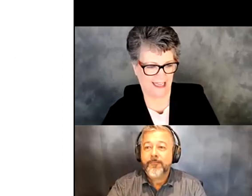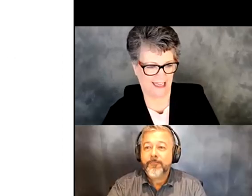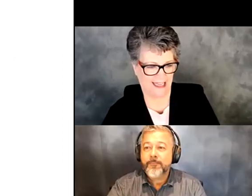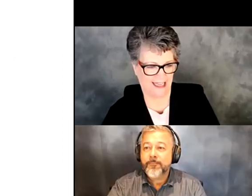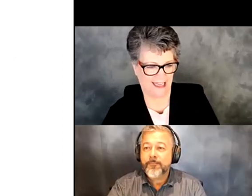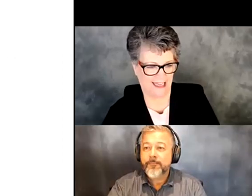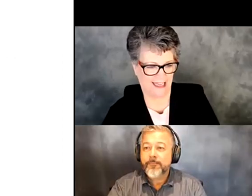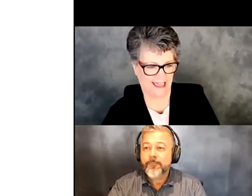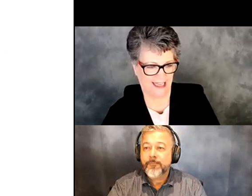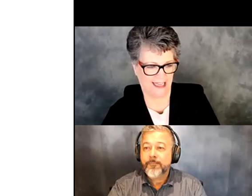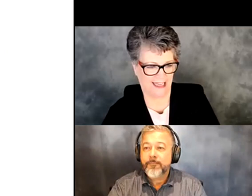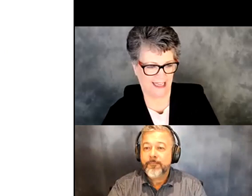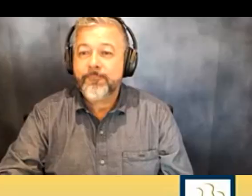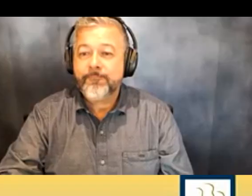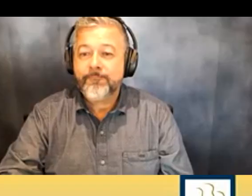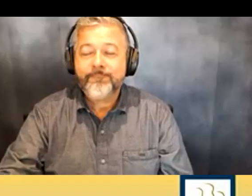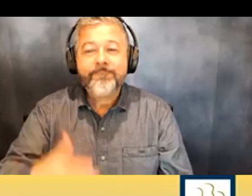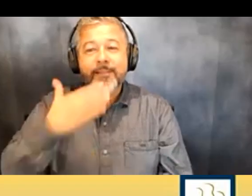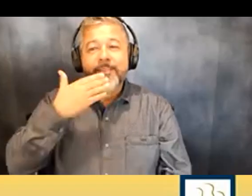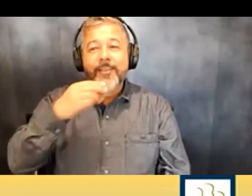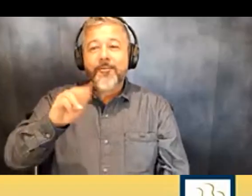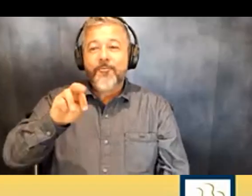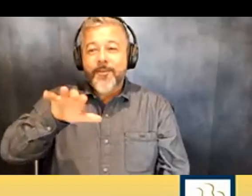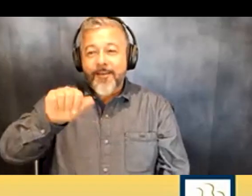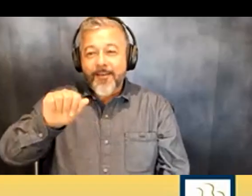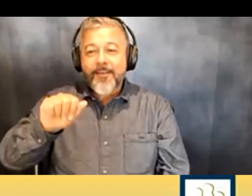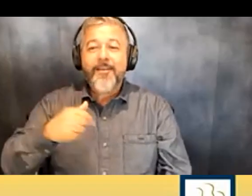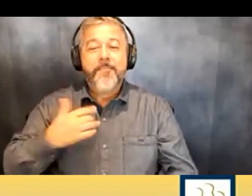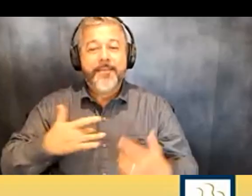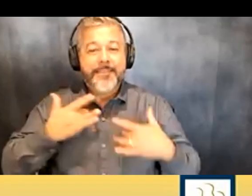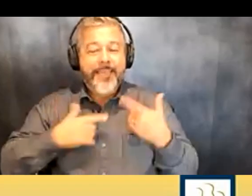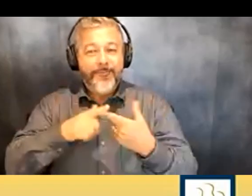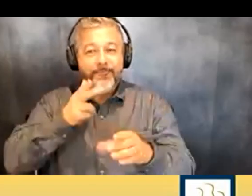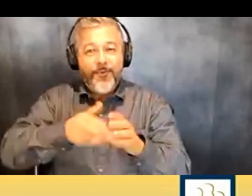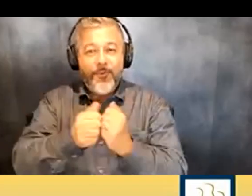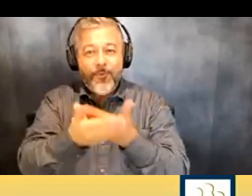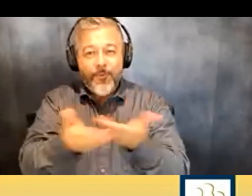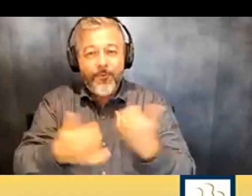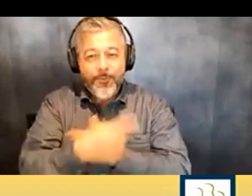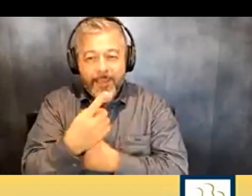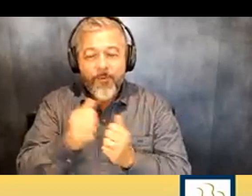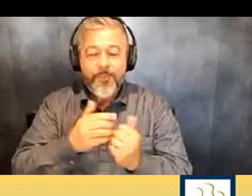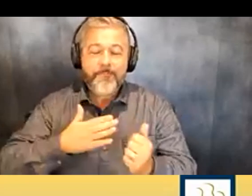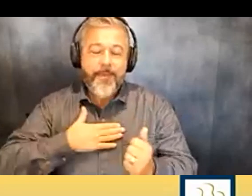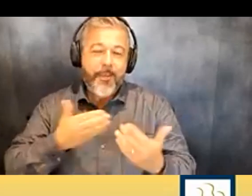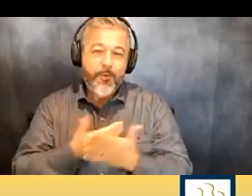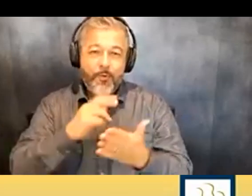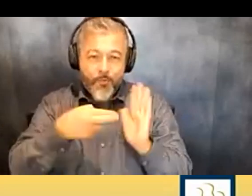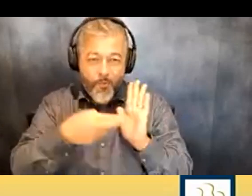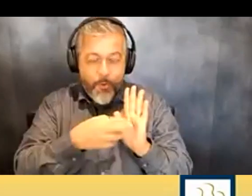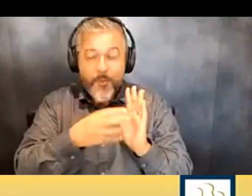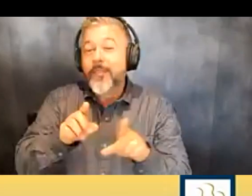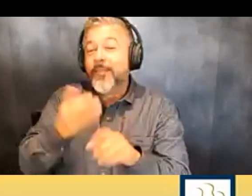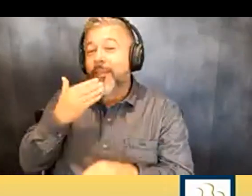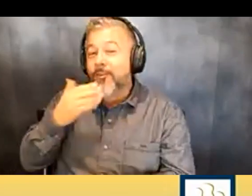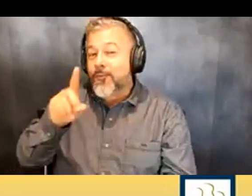Thanks, Maria. I'm excited to be here with you all today in my new role. Thank you, Dr. Galley. So as I think many of you know